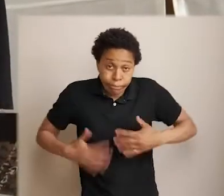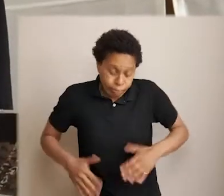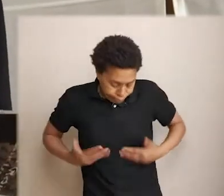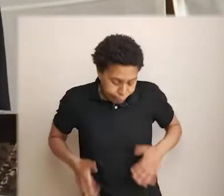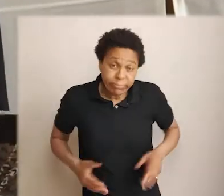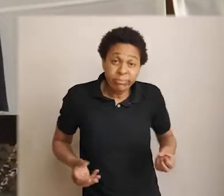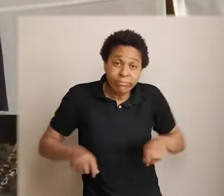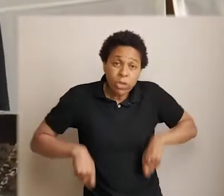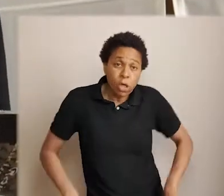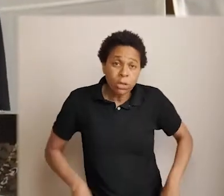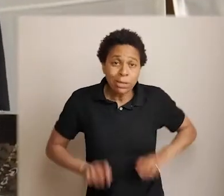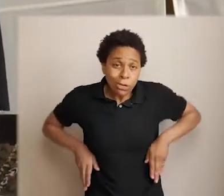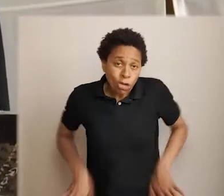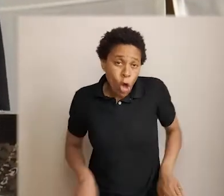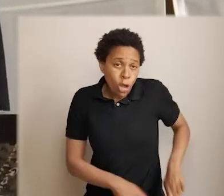myself.